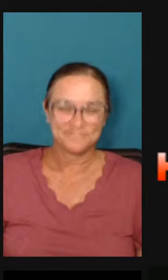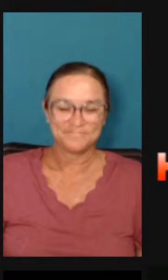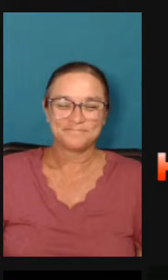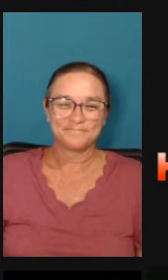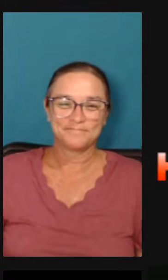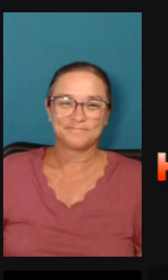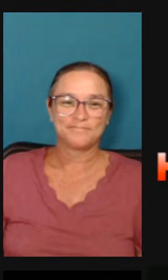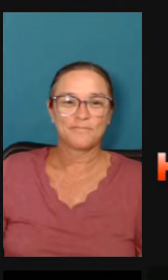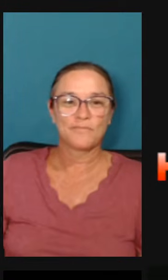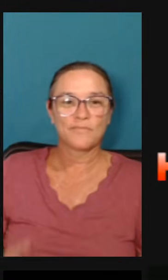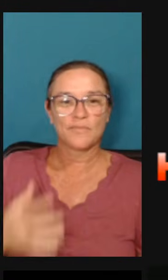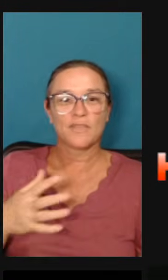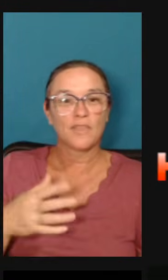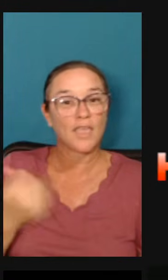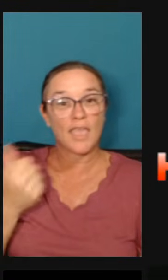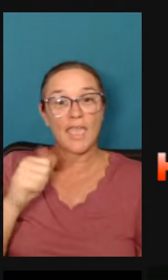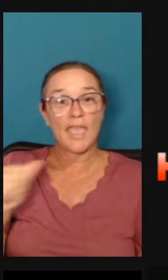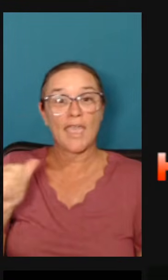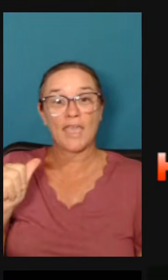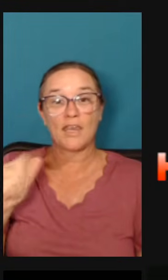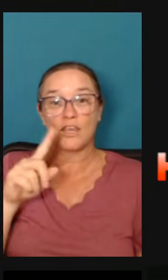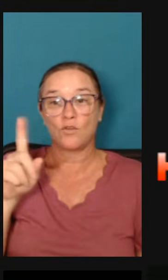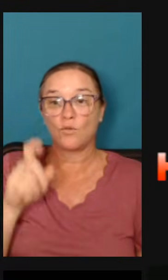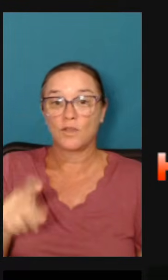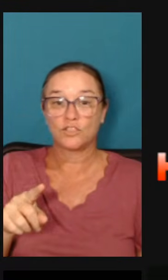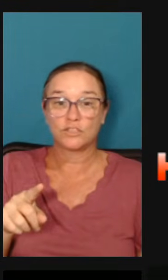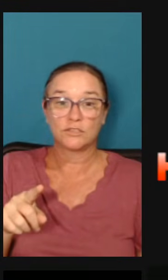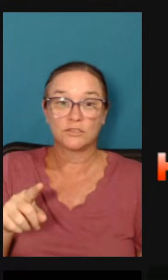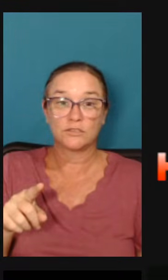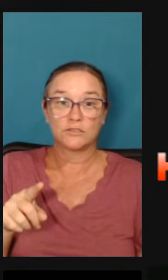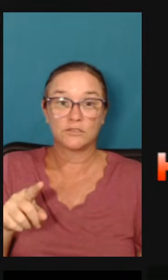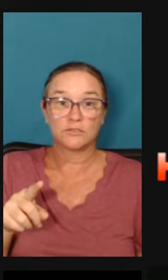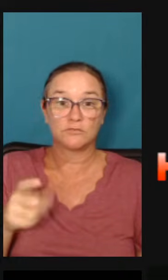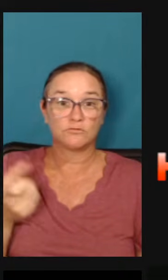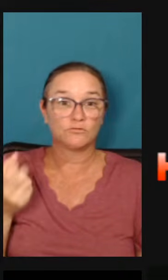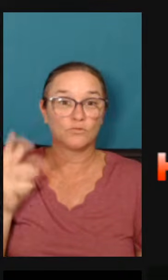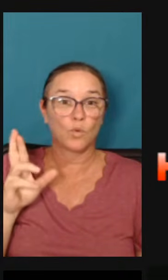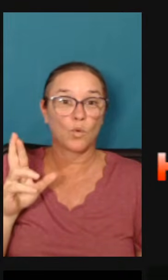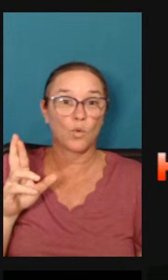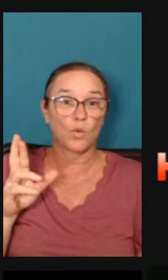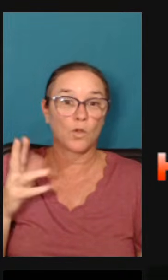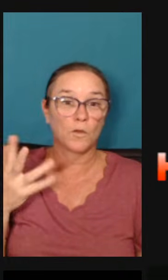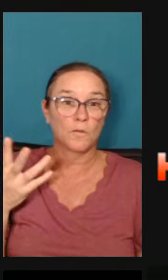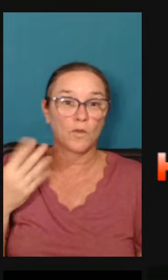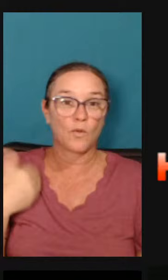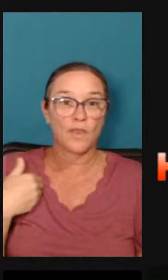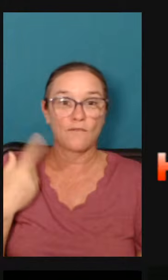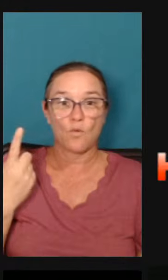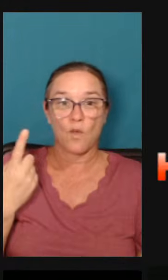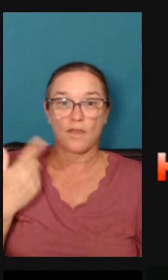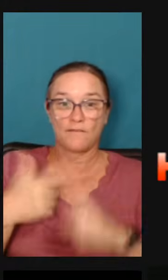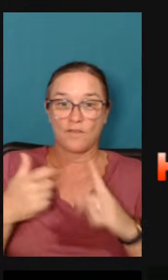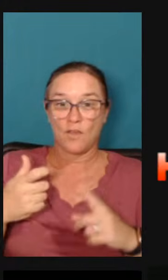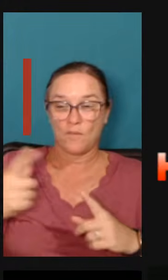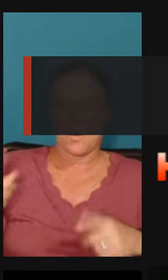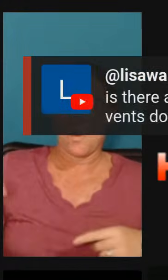Are there any questions to mention? Or there's one from a while ago.